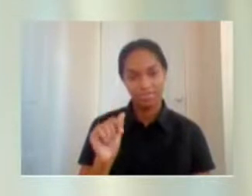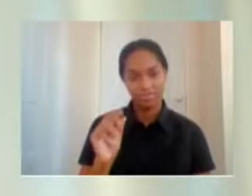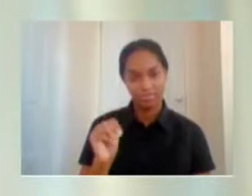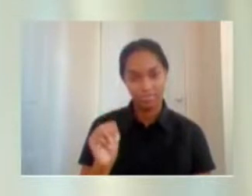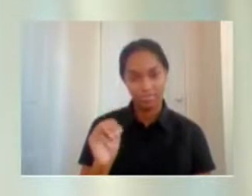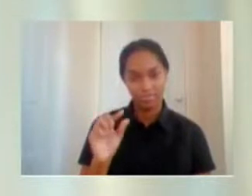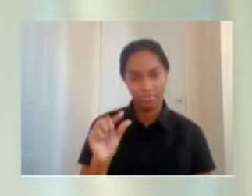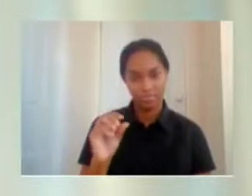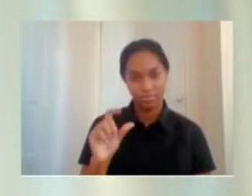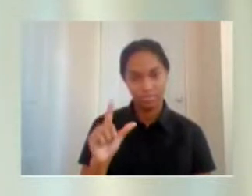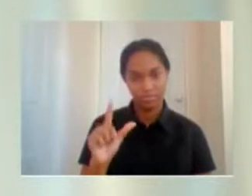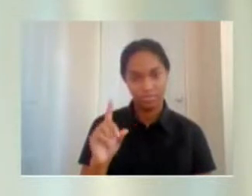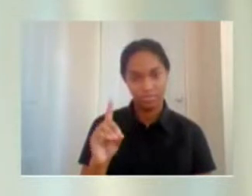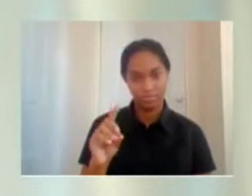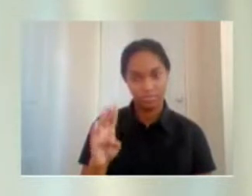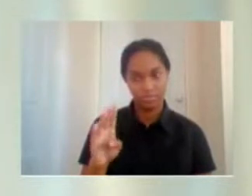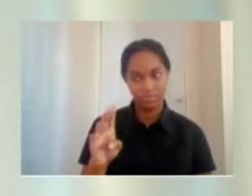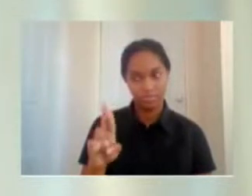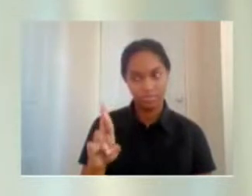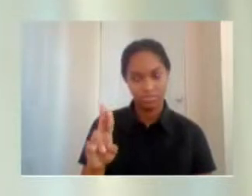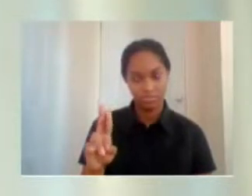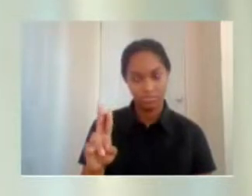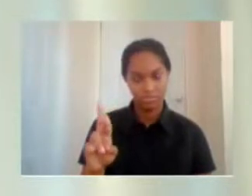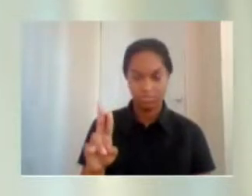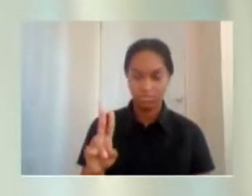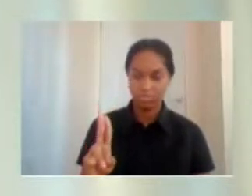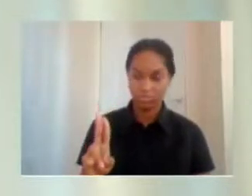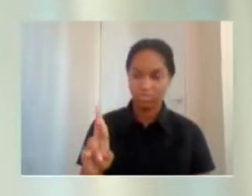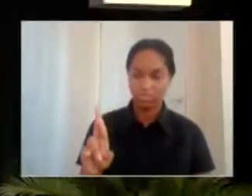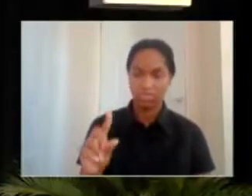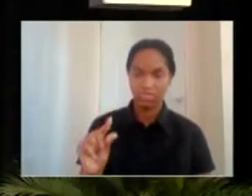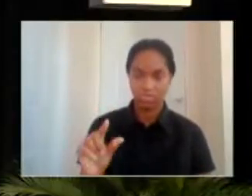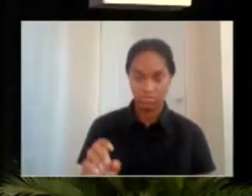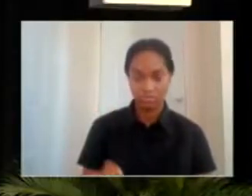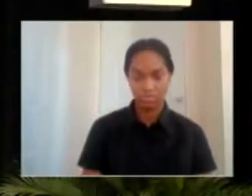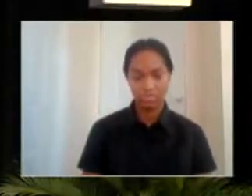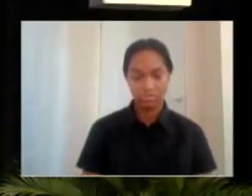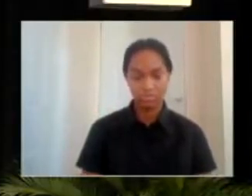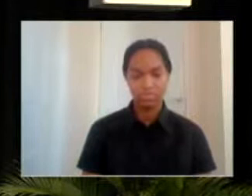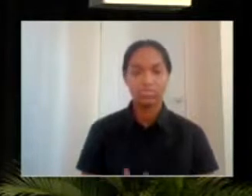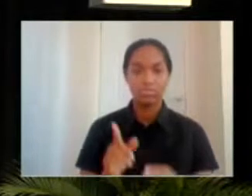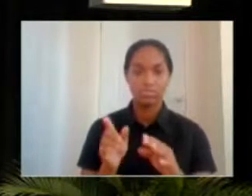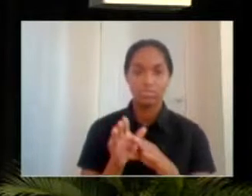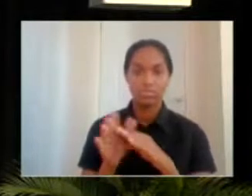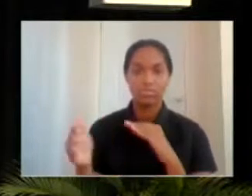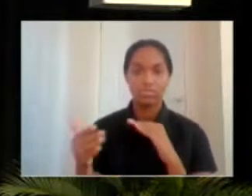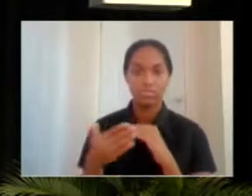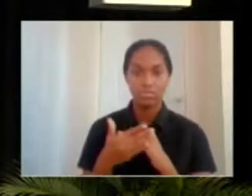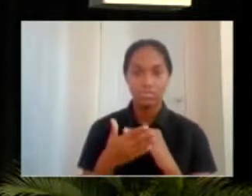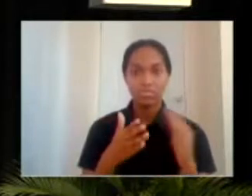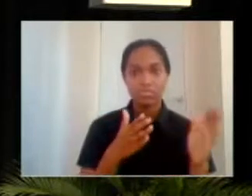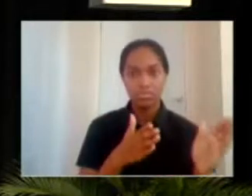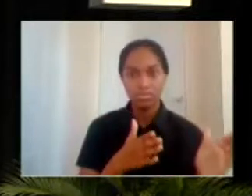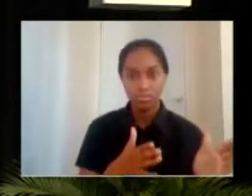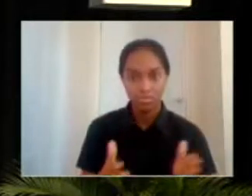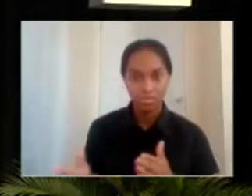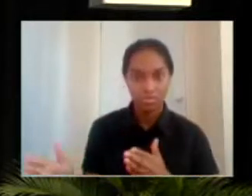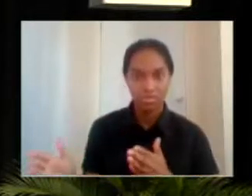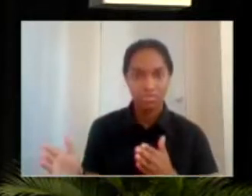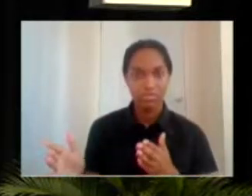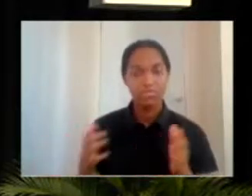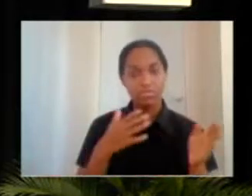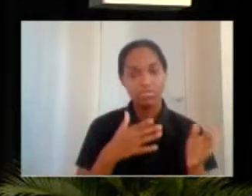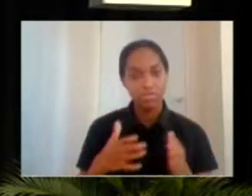Goldberg and Dr. Lim, also to you, Skip. Jamaica is planning to shut